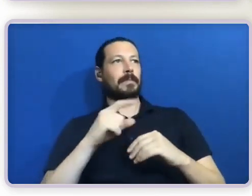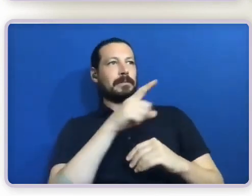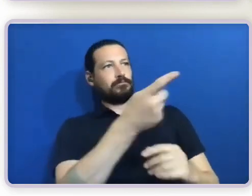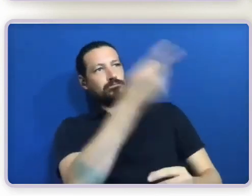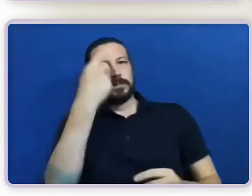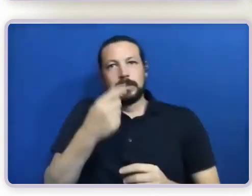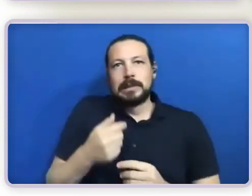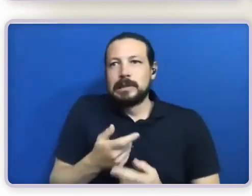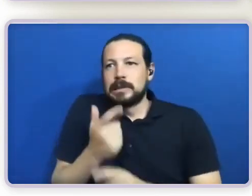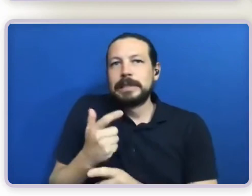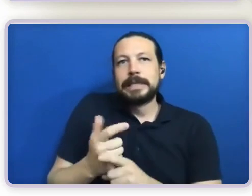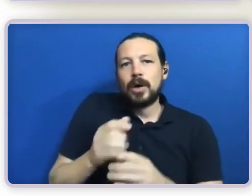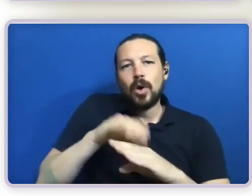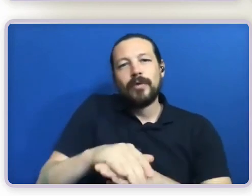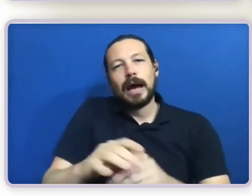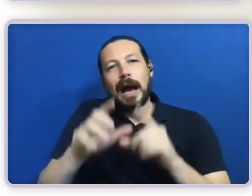questions.